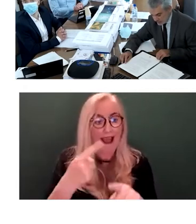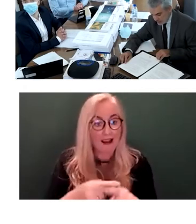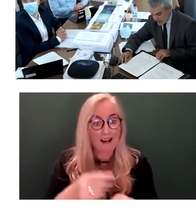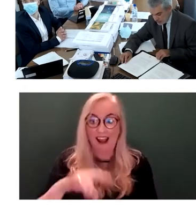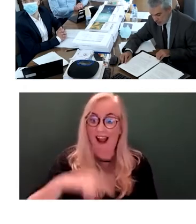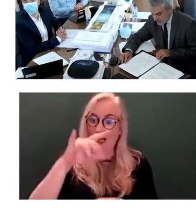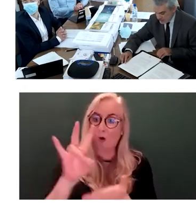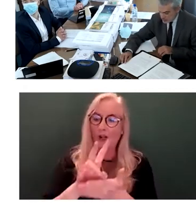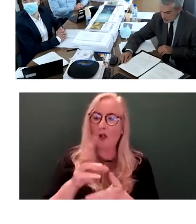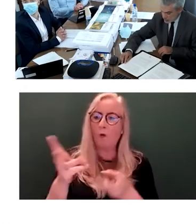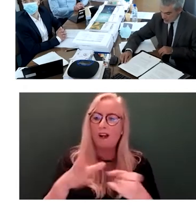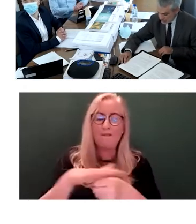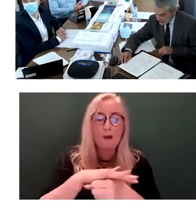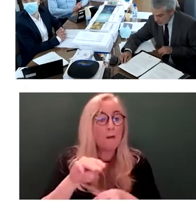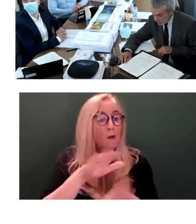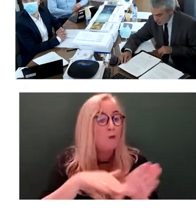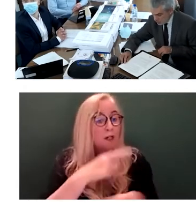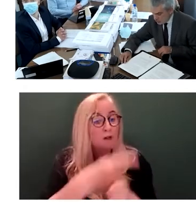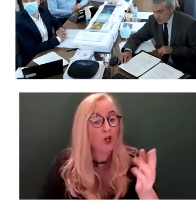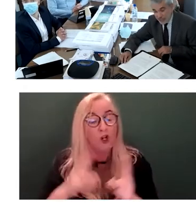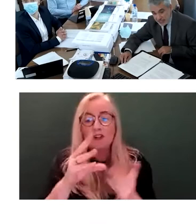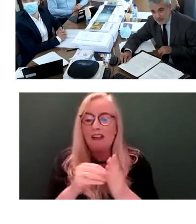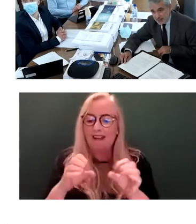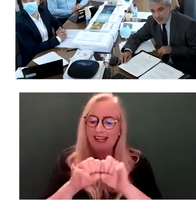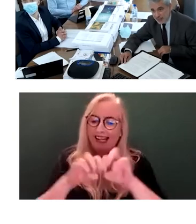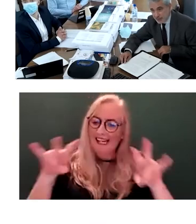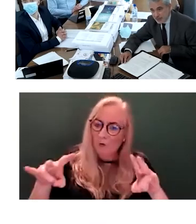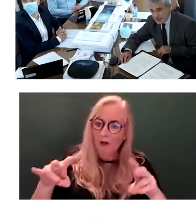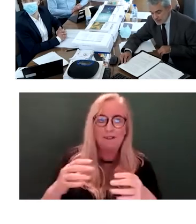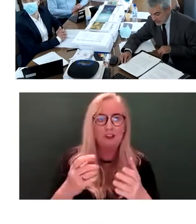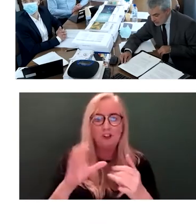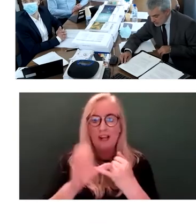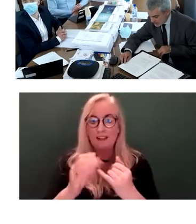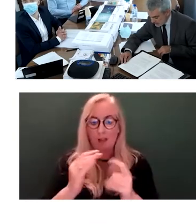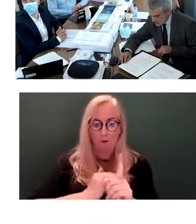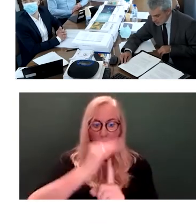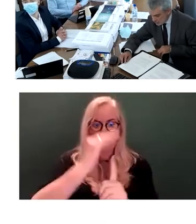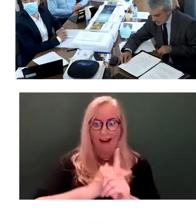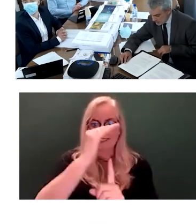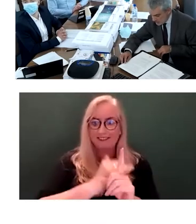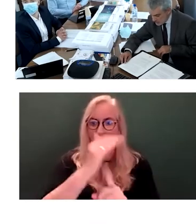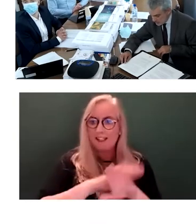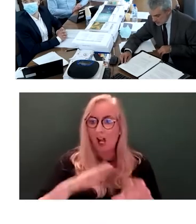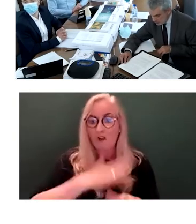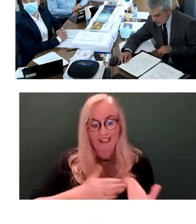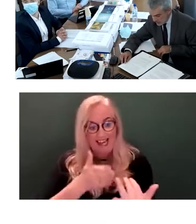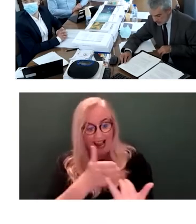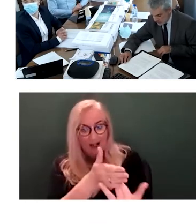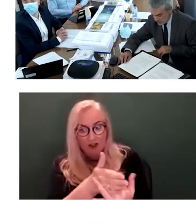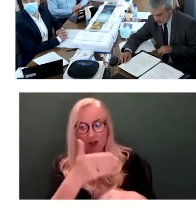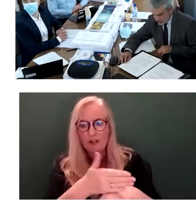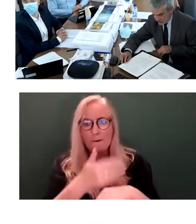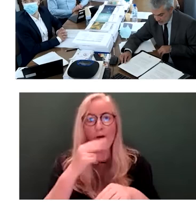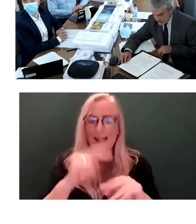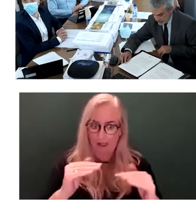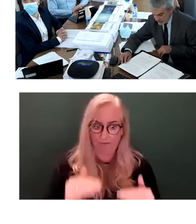environment. People with disabilities should also have the equal opportunity to progress in their careers. Again, not just an access to job, but the possibility to move